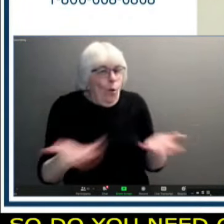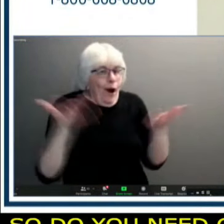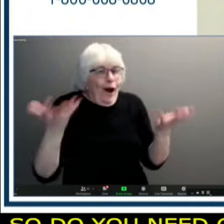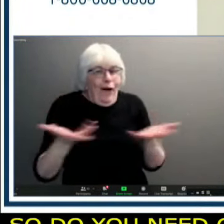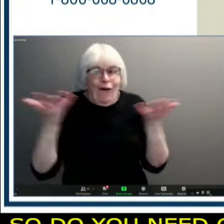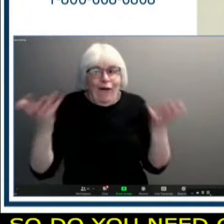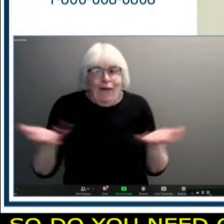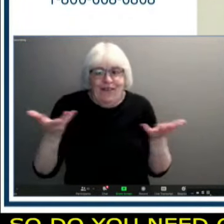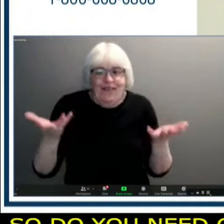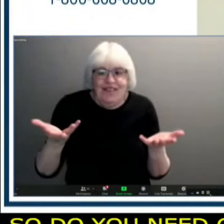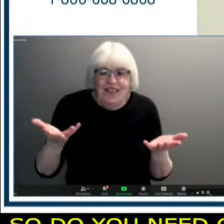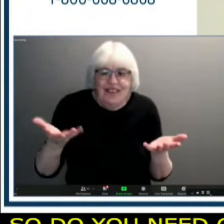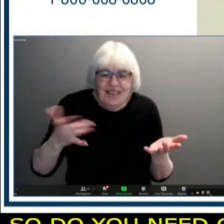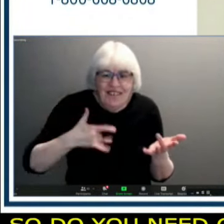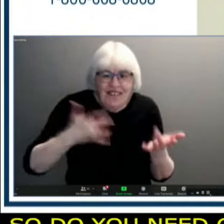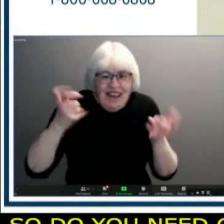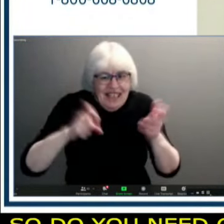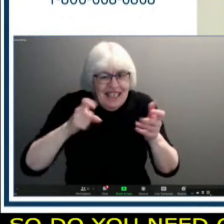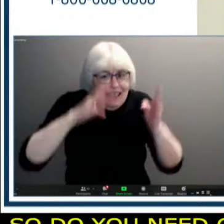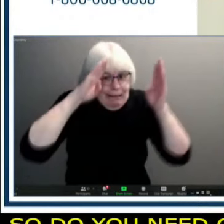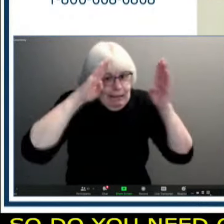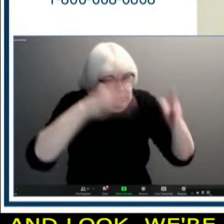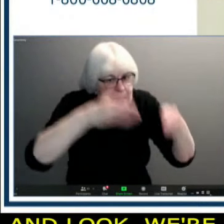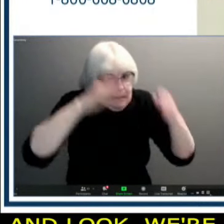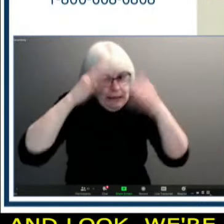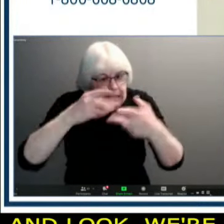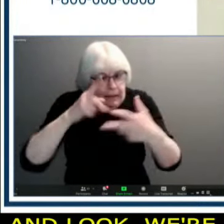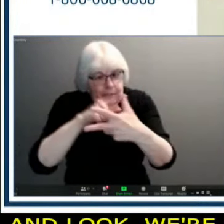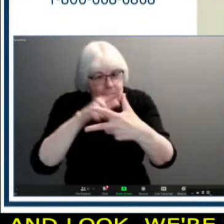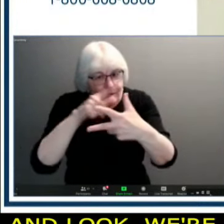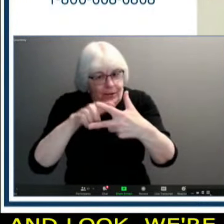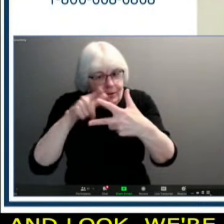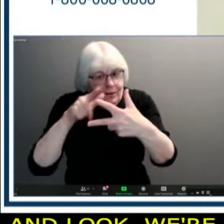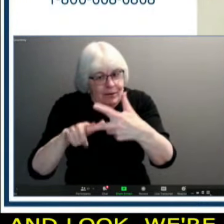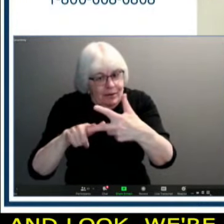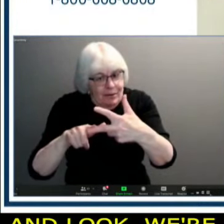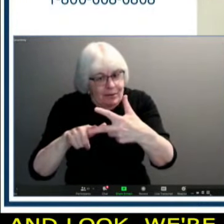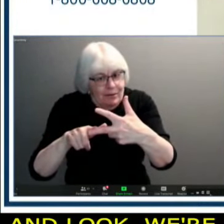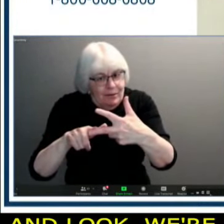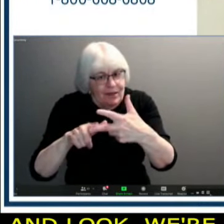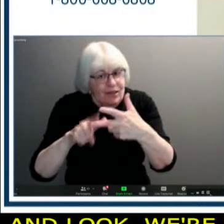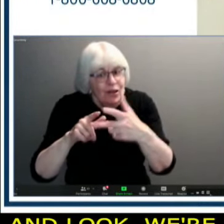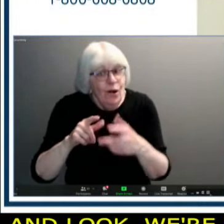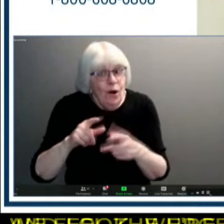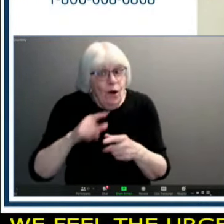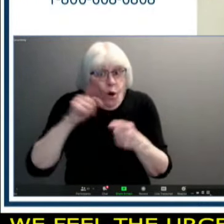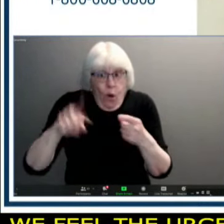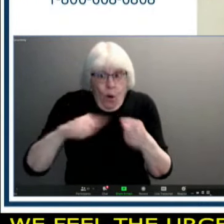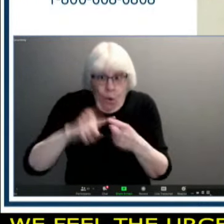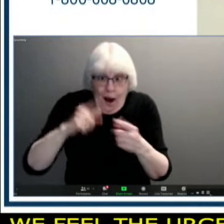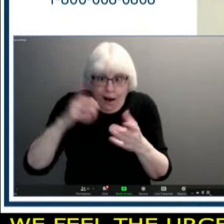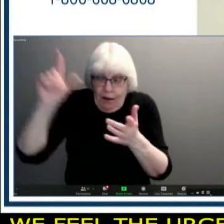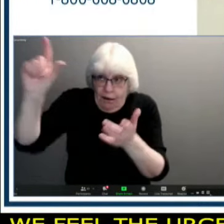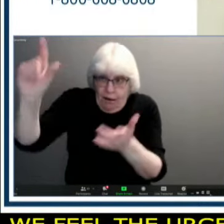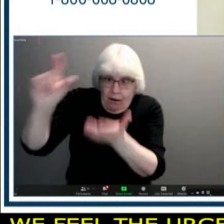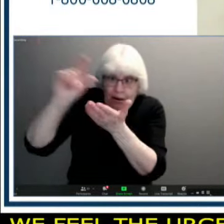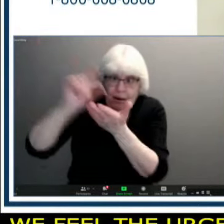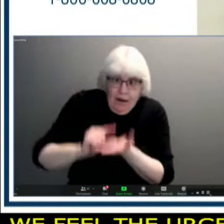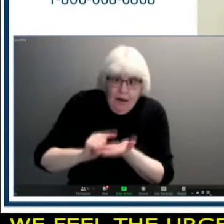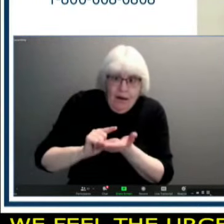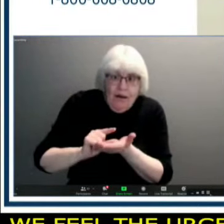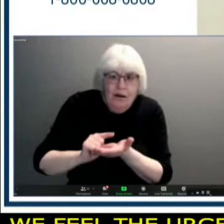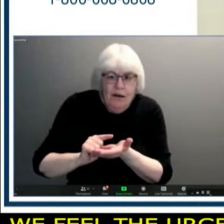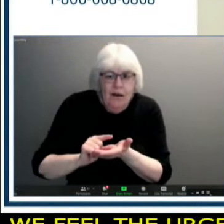So I feel confident in saying that if we get the supply, we get the confidence that we have the supply. Having the